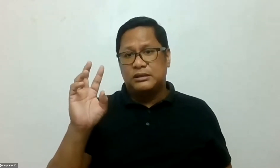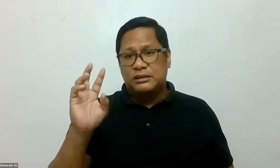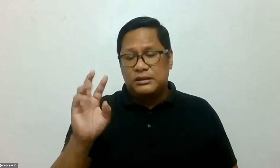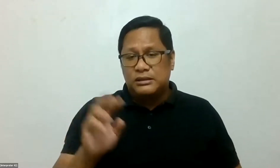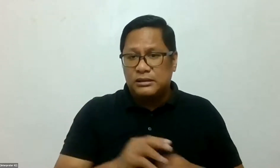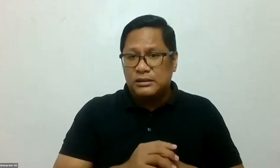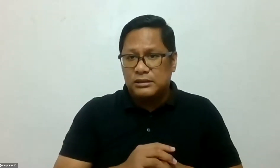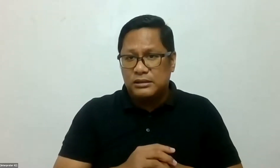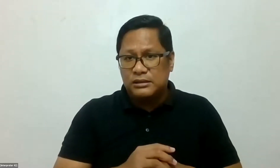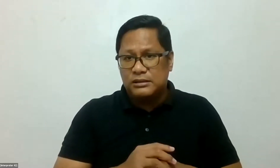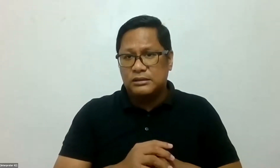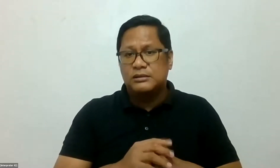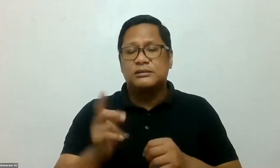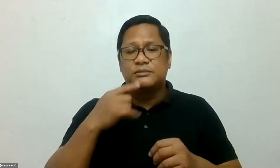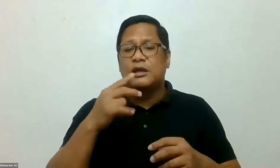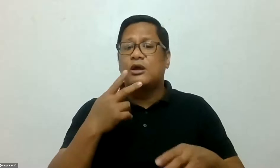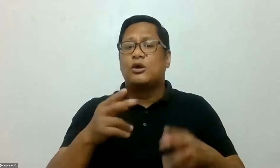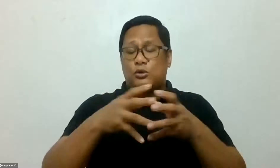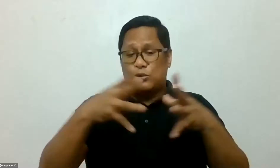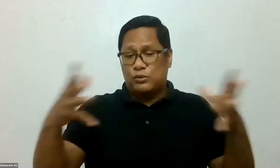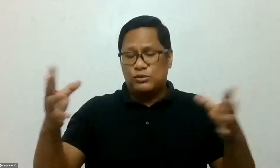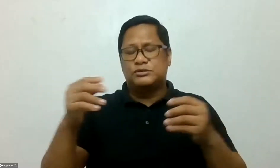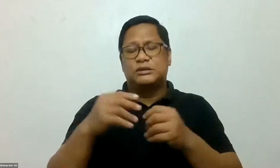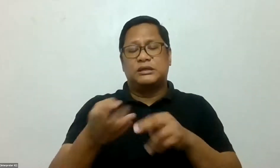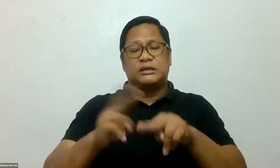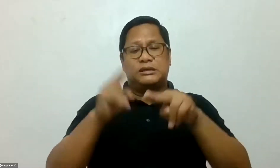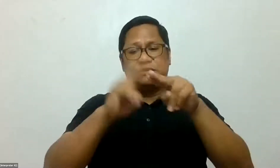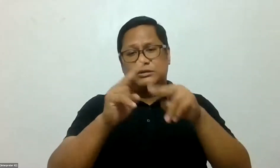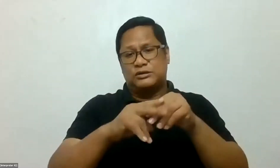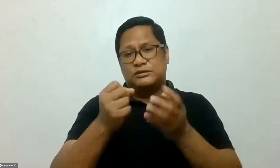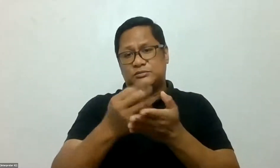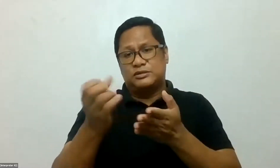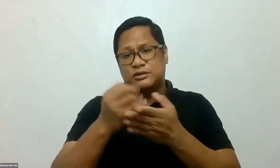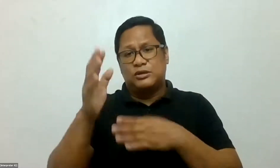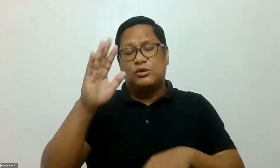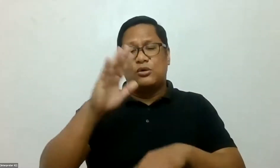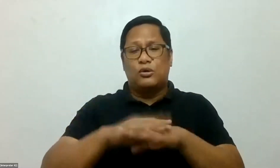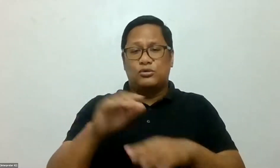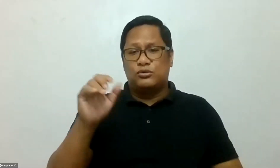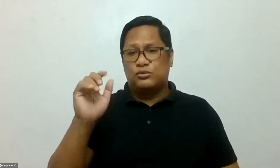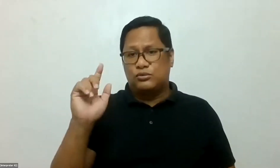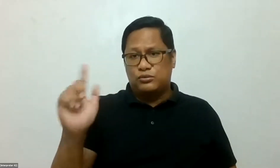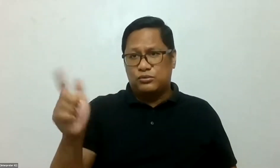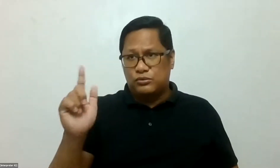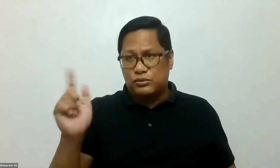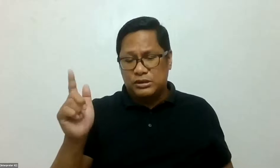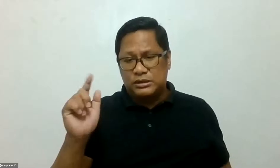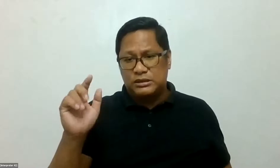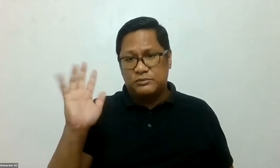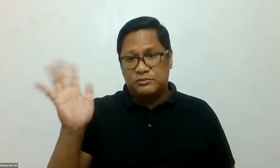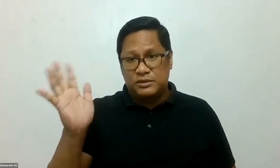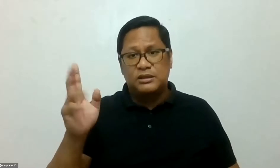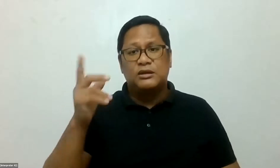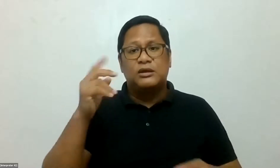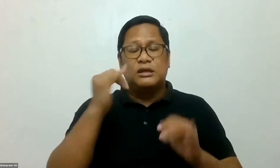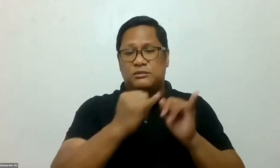a huge increase in health spending occurred in the year 2015 by individuals